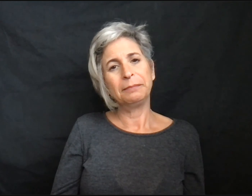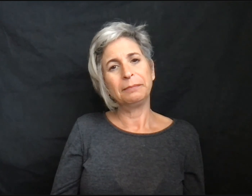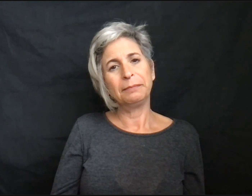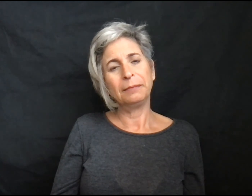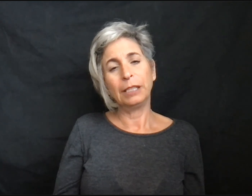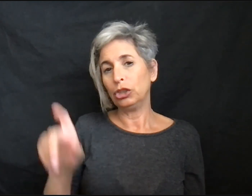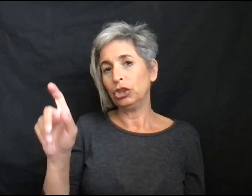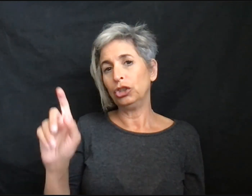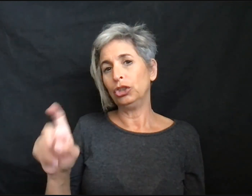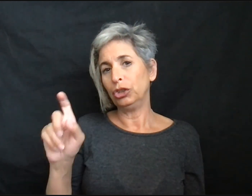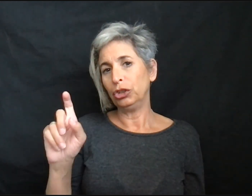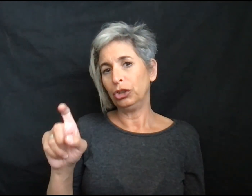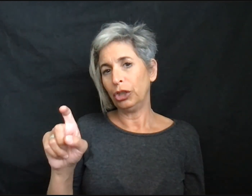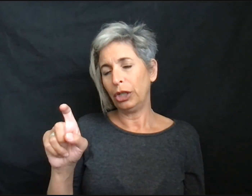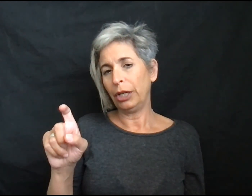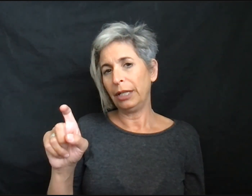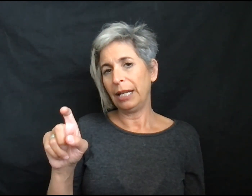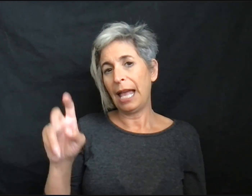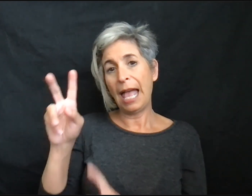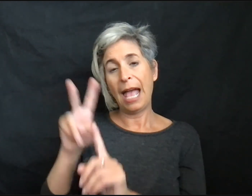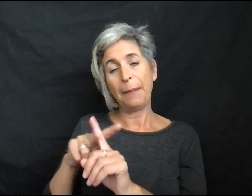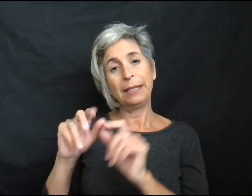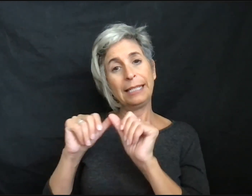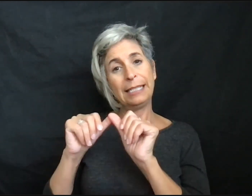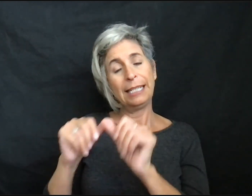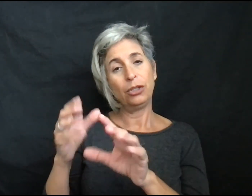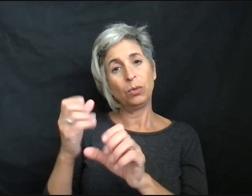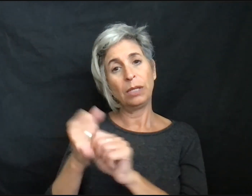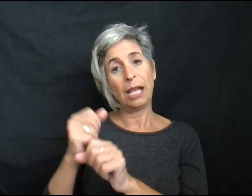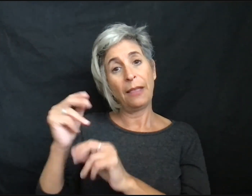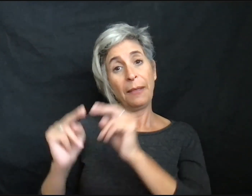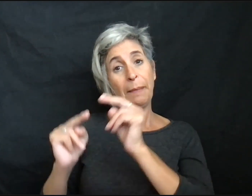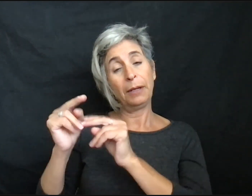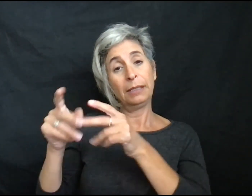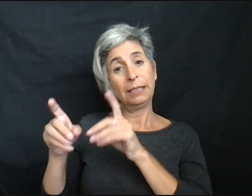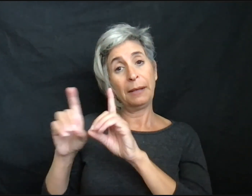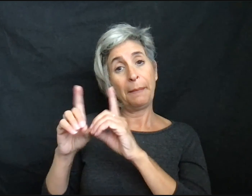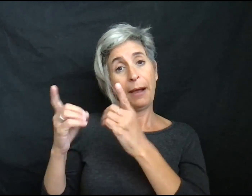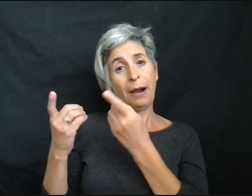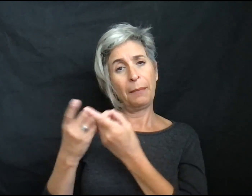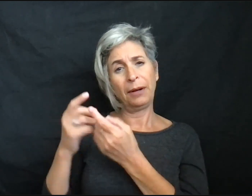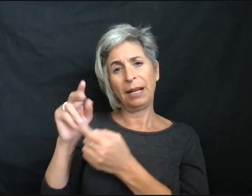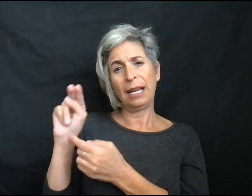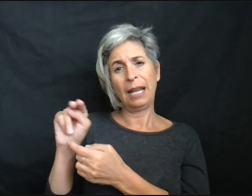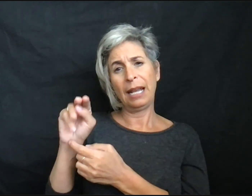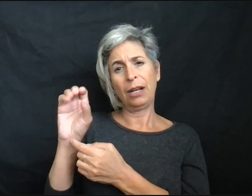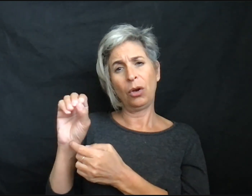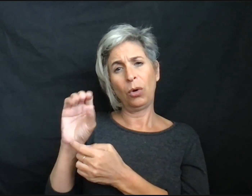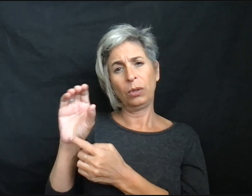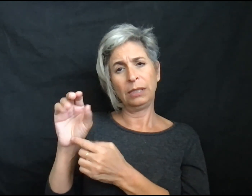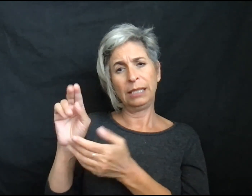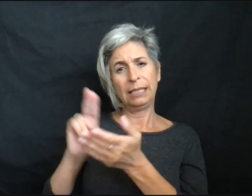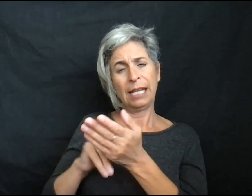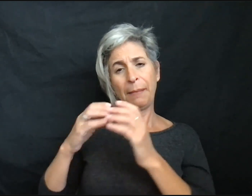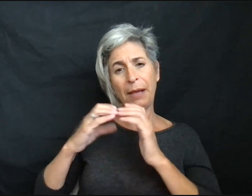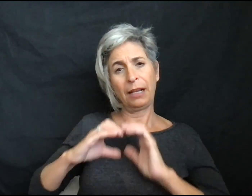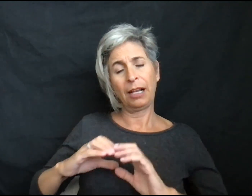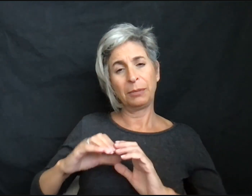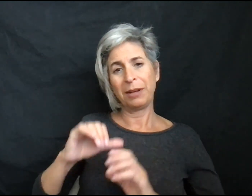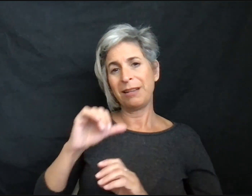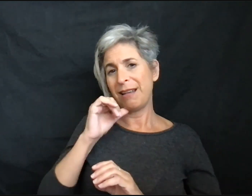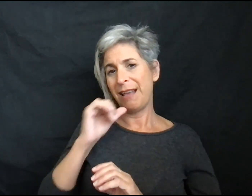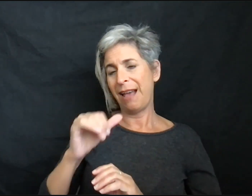should applicants continue to get the building permit and NOC signed by customers, but are